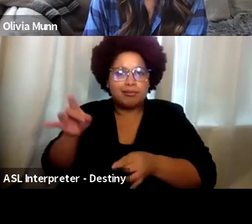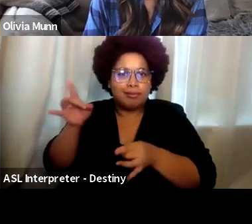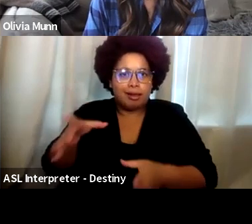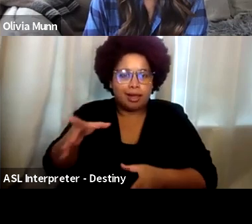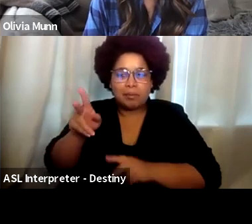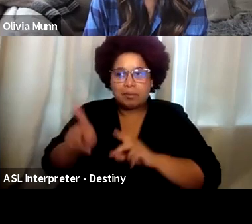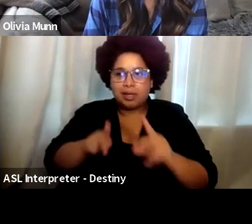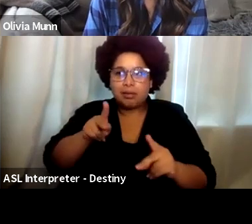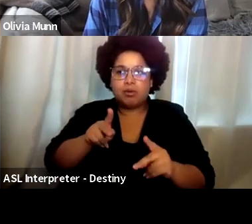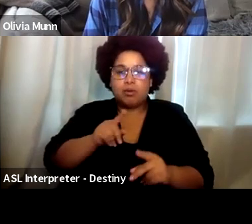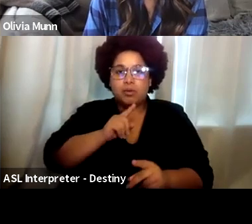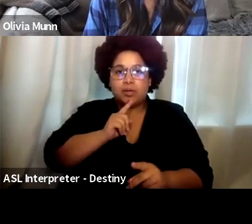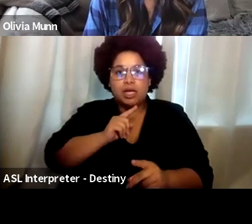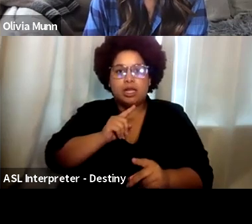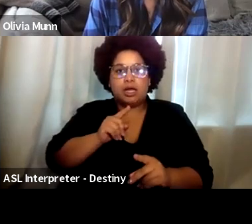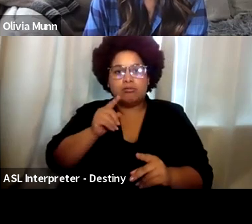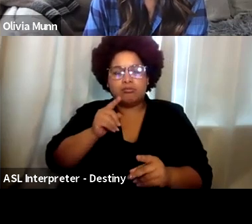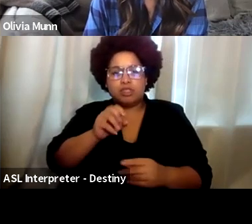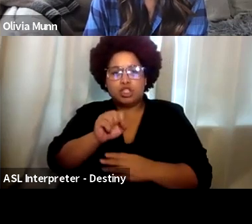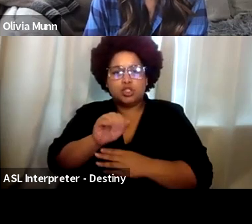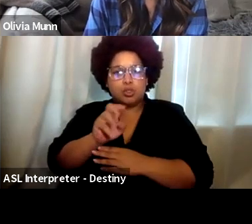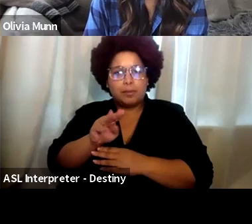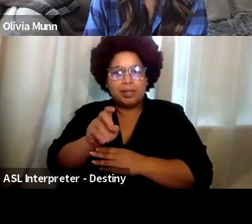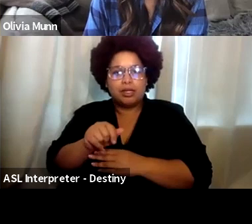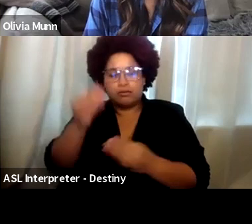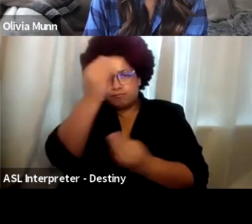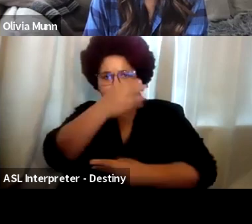really speaking out with social media or however they're doing it,